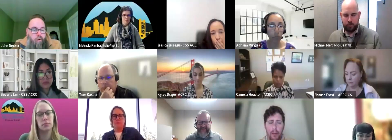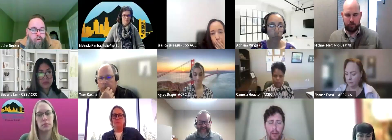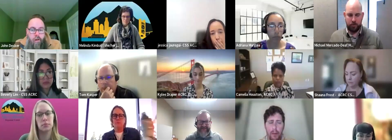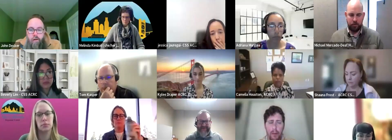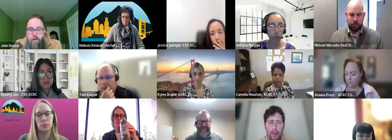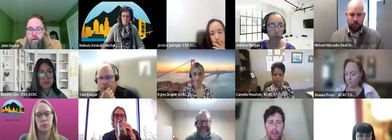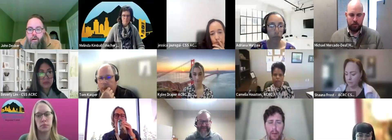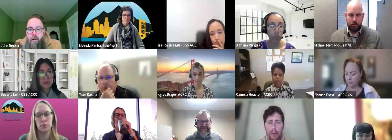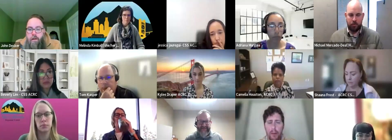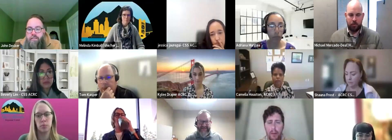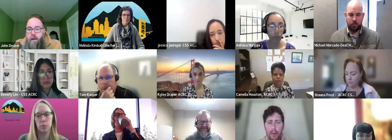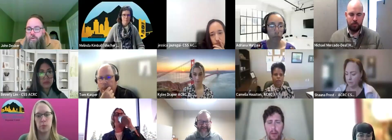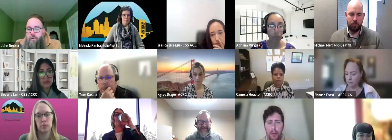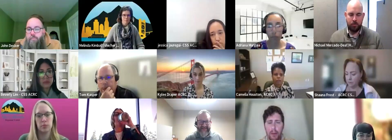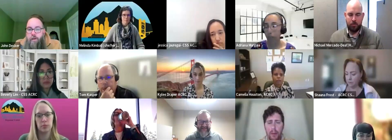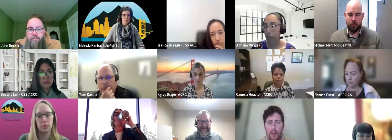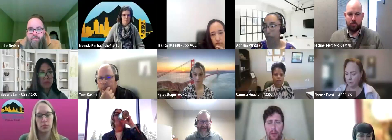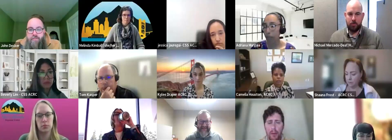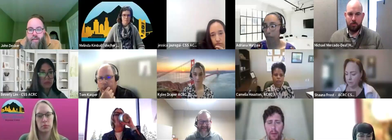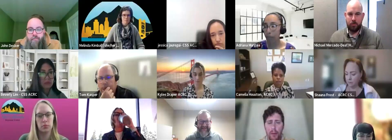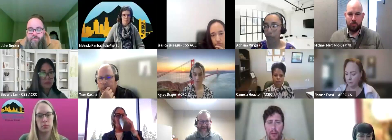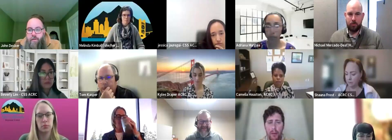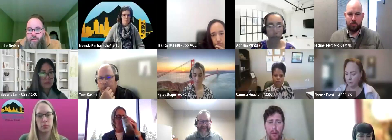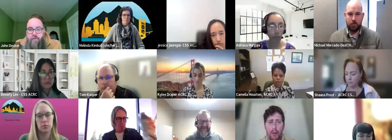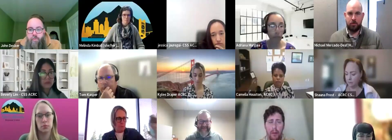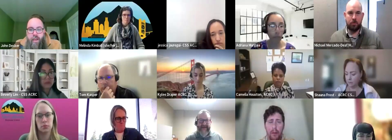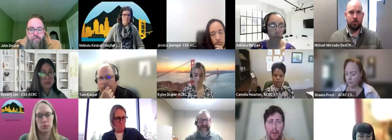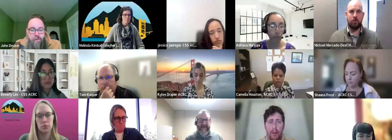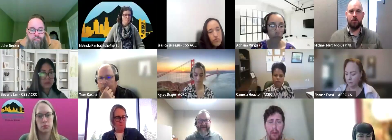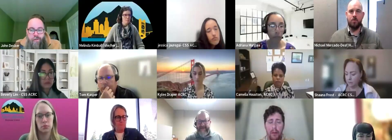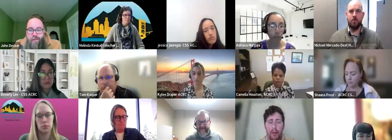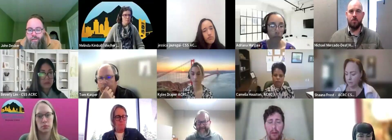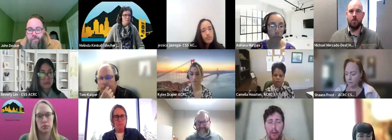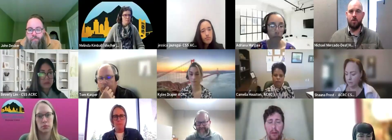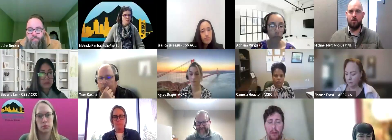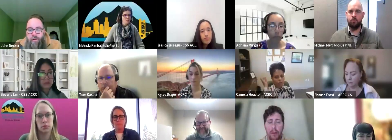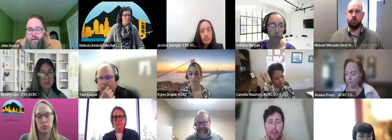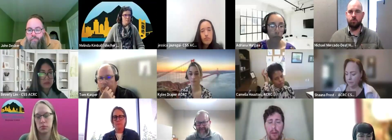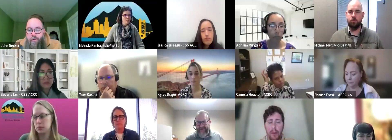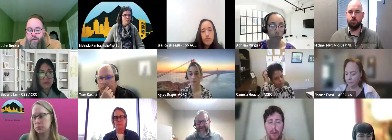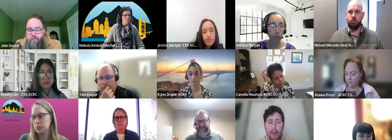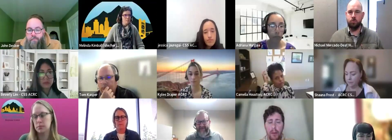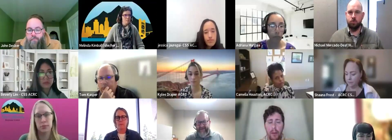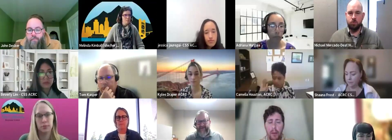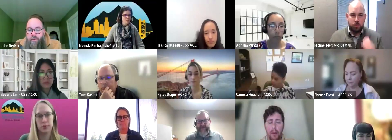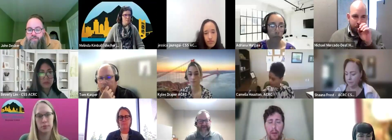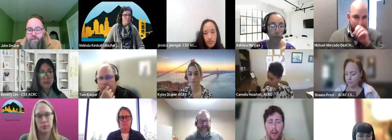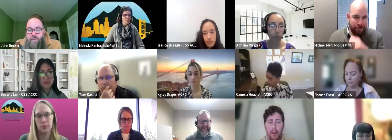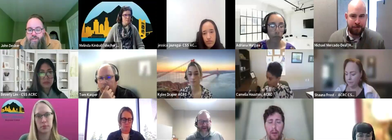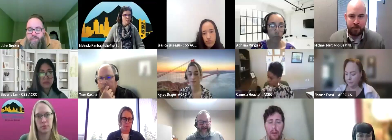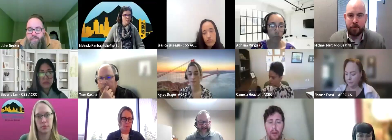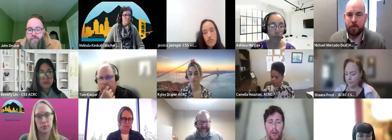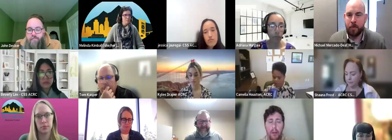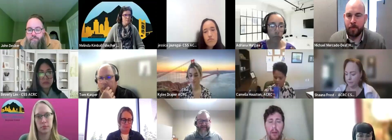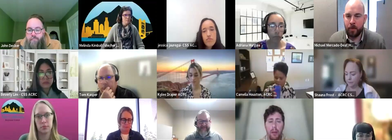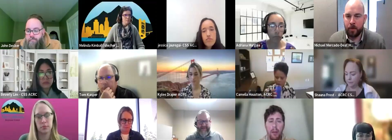That's all I've got, John. Scott, were you able to bring on some new staff as well? I don't know that we have them here, but you were able to bring on a couple, right? Or we We could do some